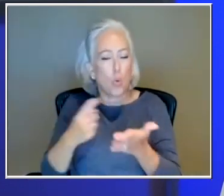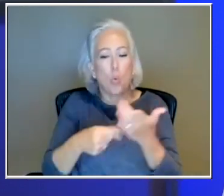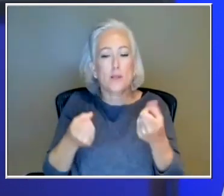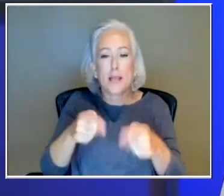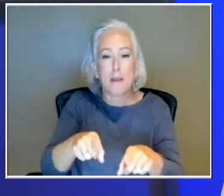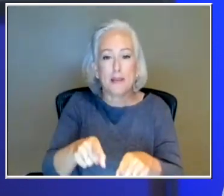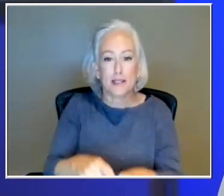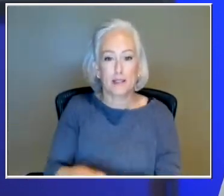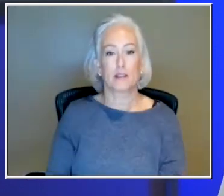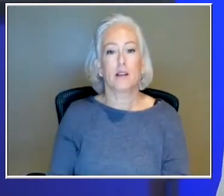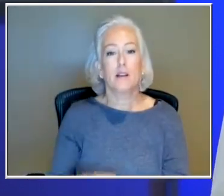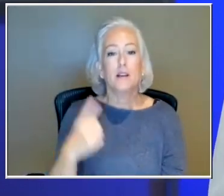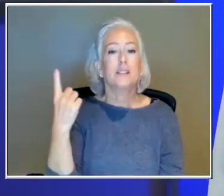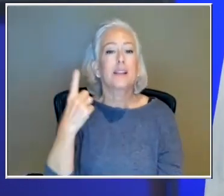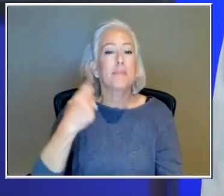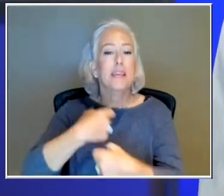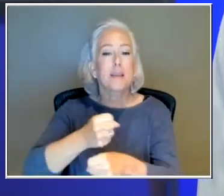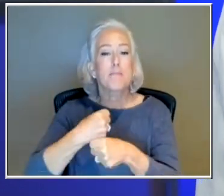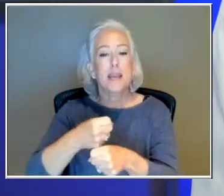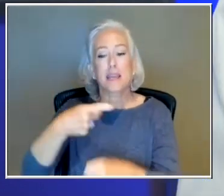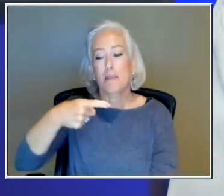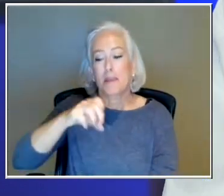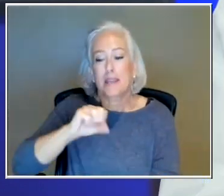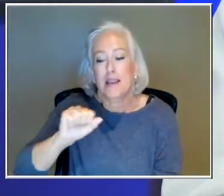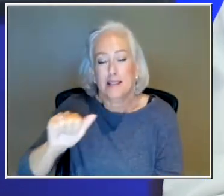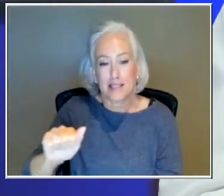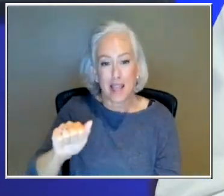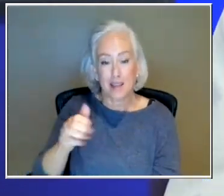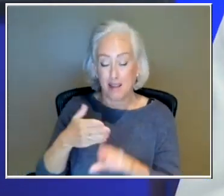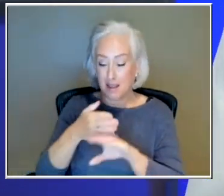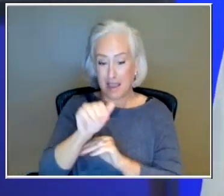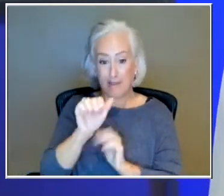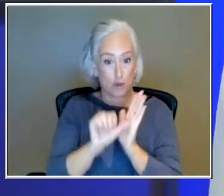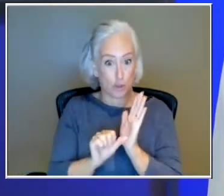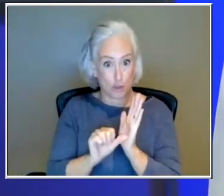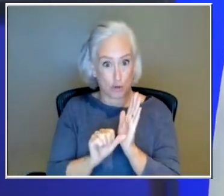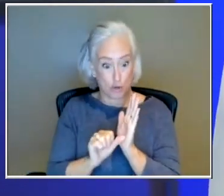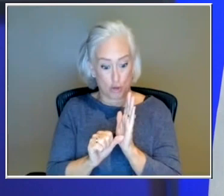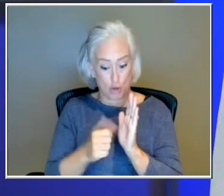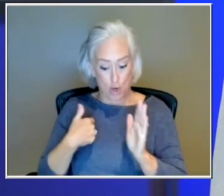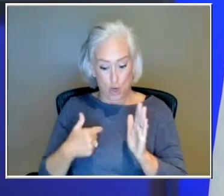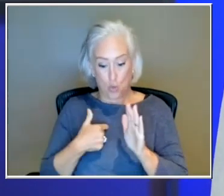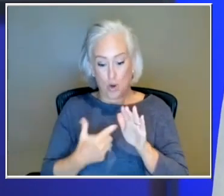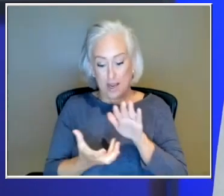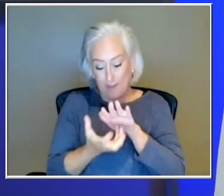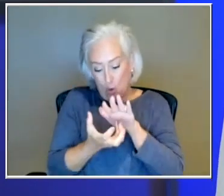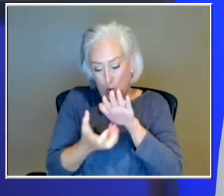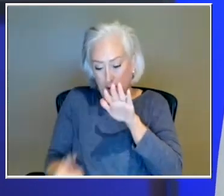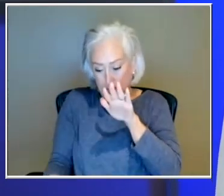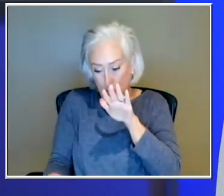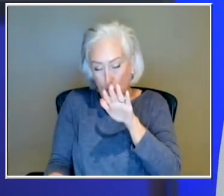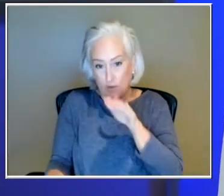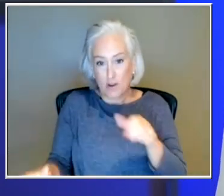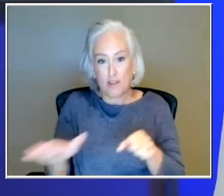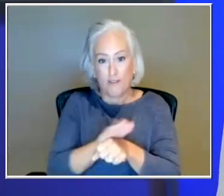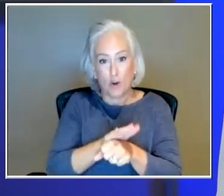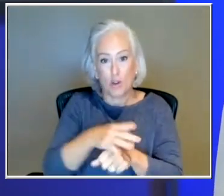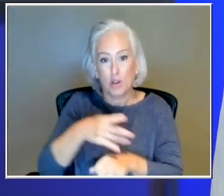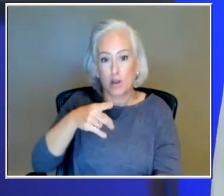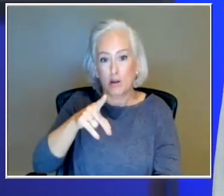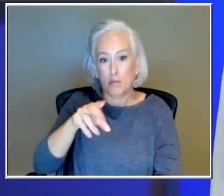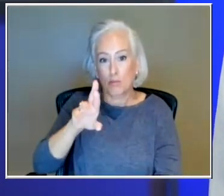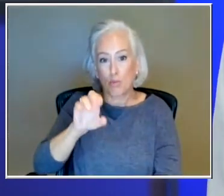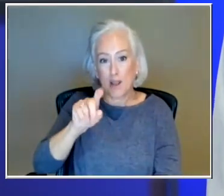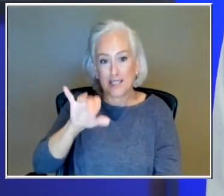producing PSA. And after surgery, what we believe, because we've removed the entire prostate, so all of the benign, non-cancerous prostate's